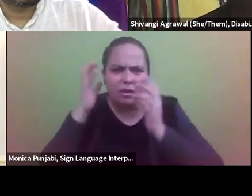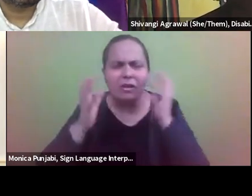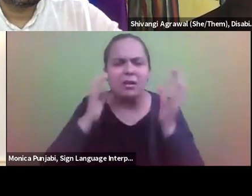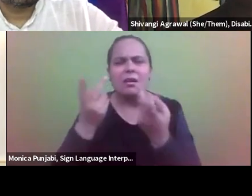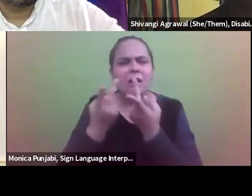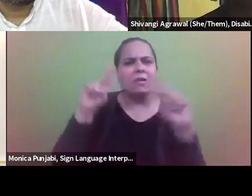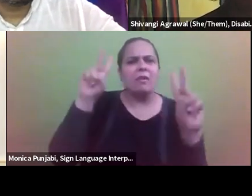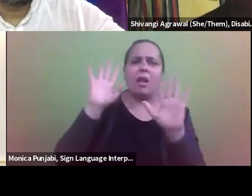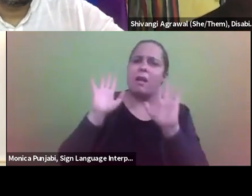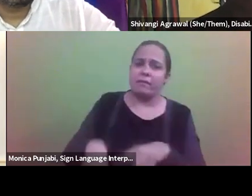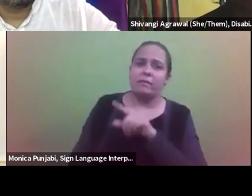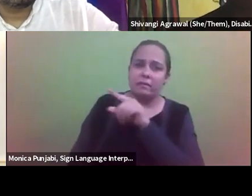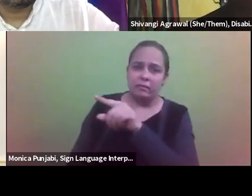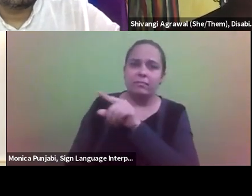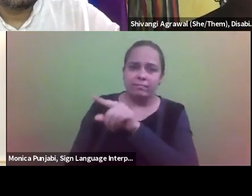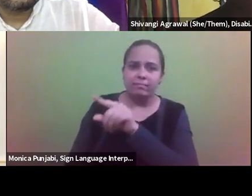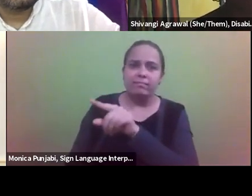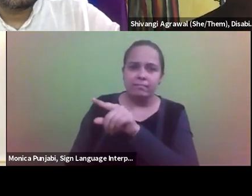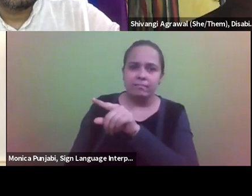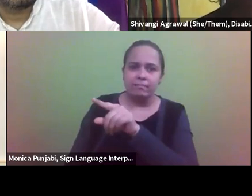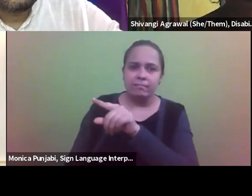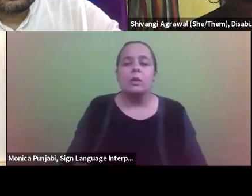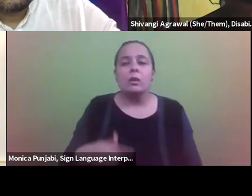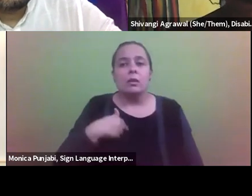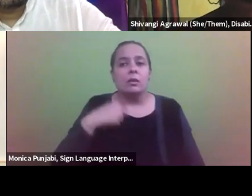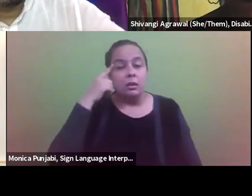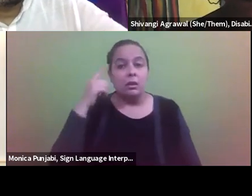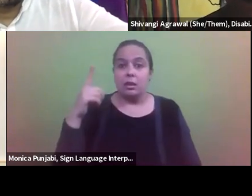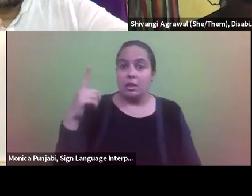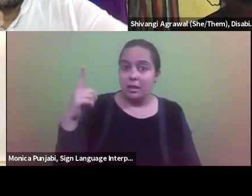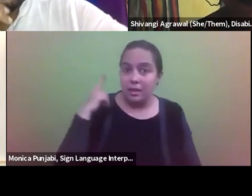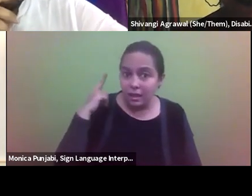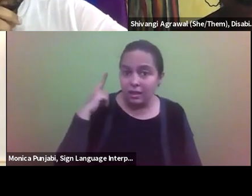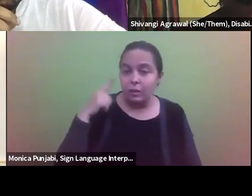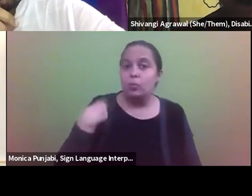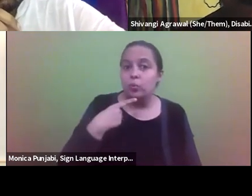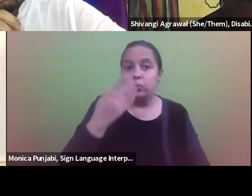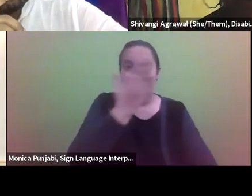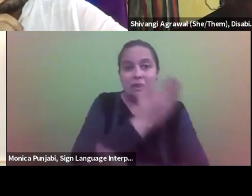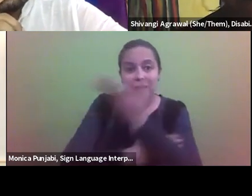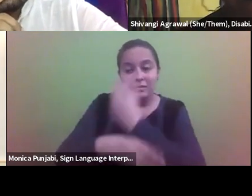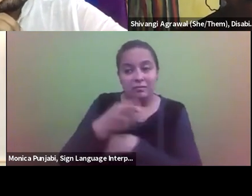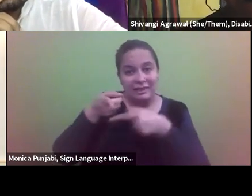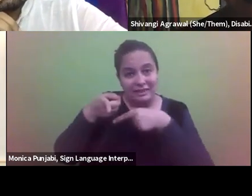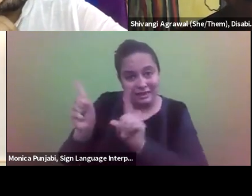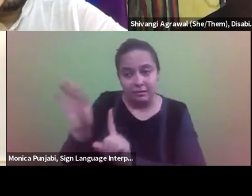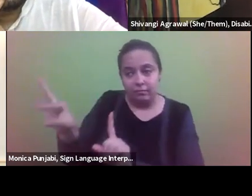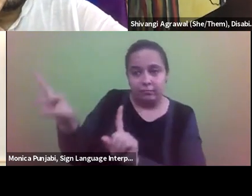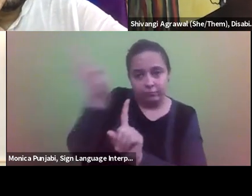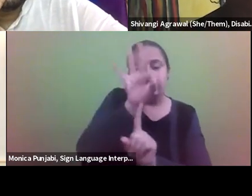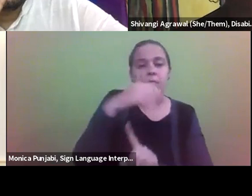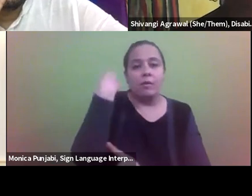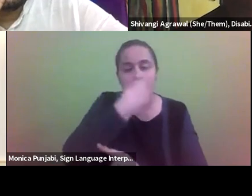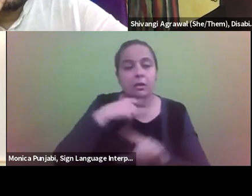for me, I think that leadership from disabled people is very important. And I think also for people like with